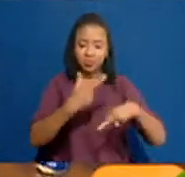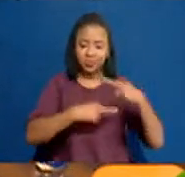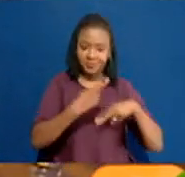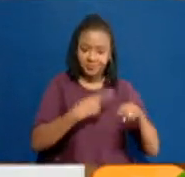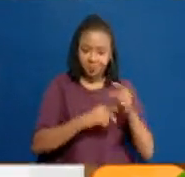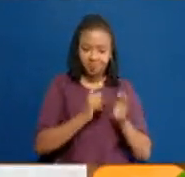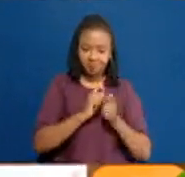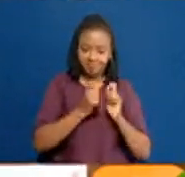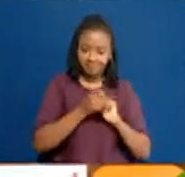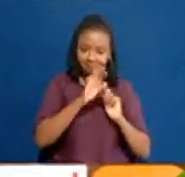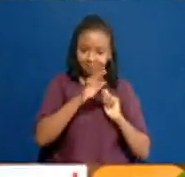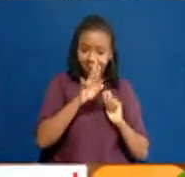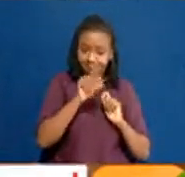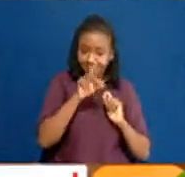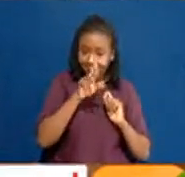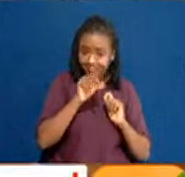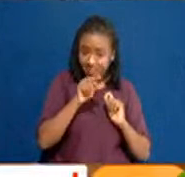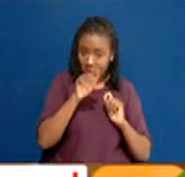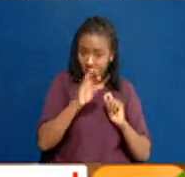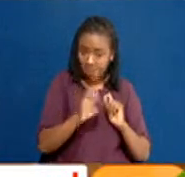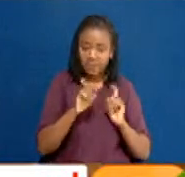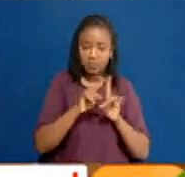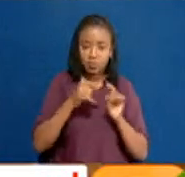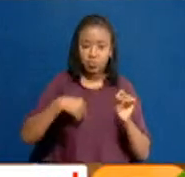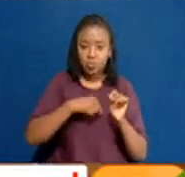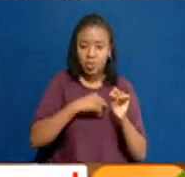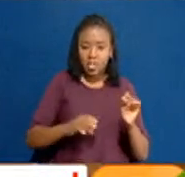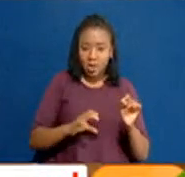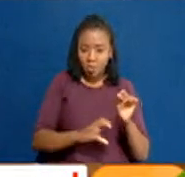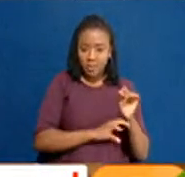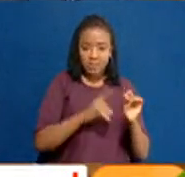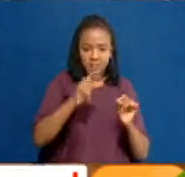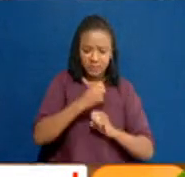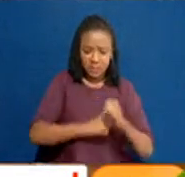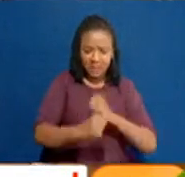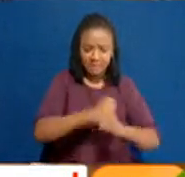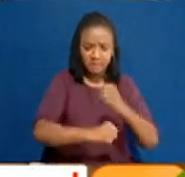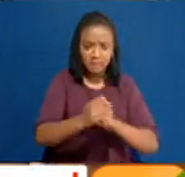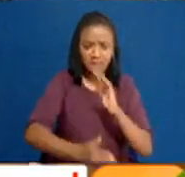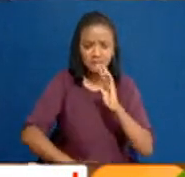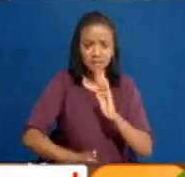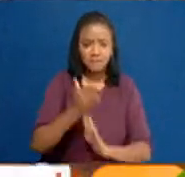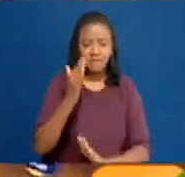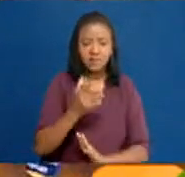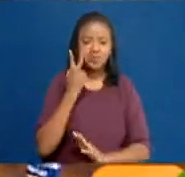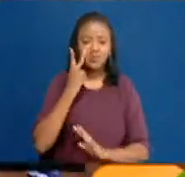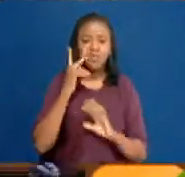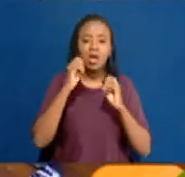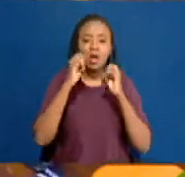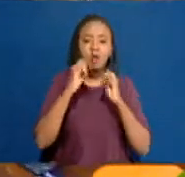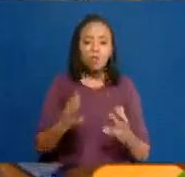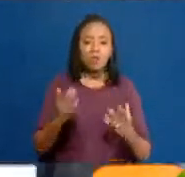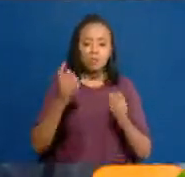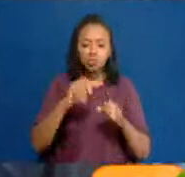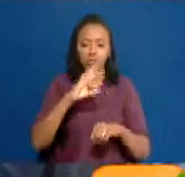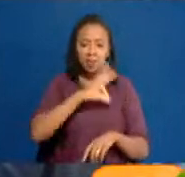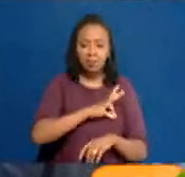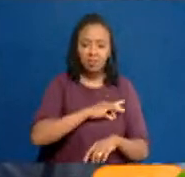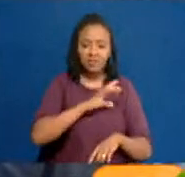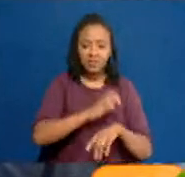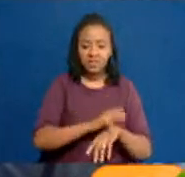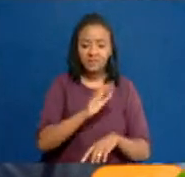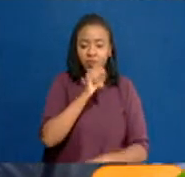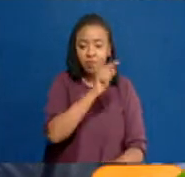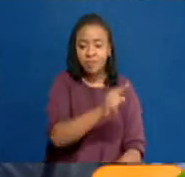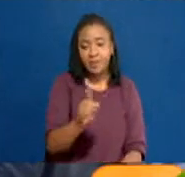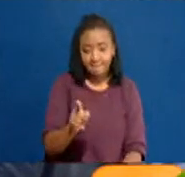to look at their rates, and I think as a committee we need to move with speed to see how much we can be able to get from them. Those